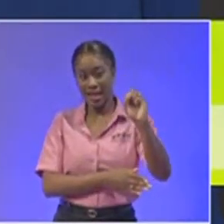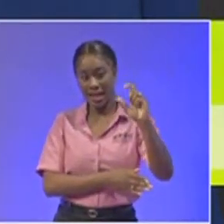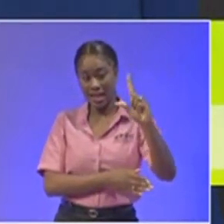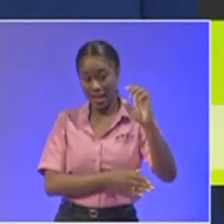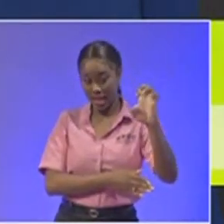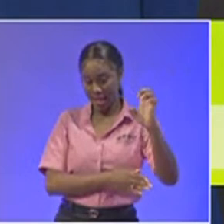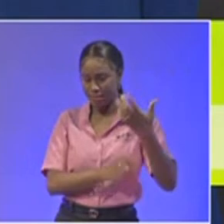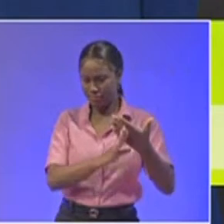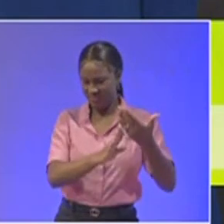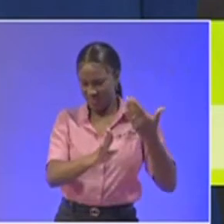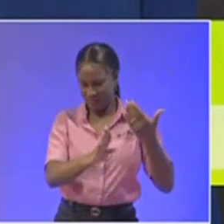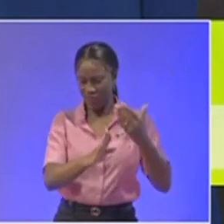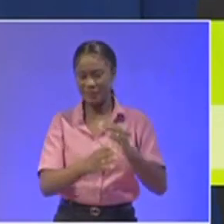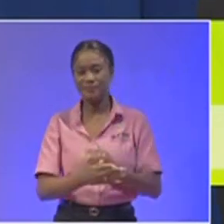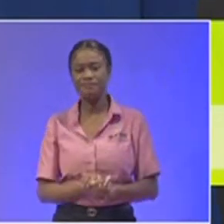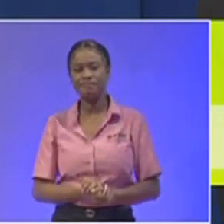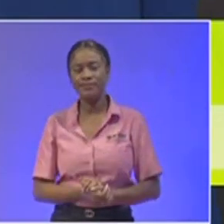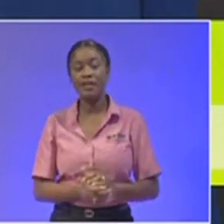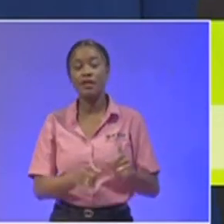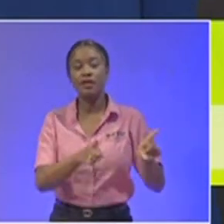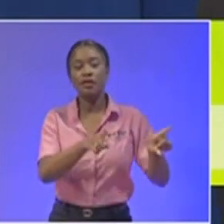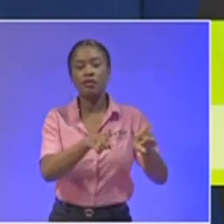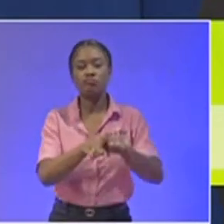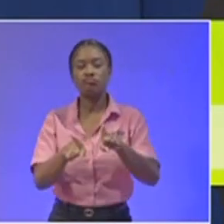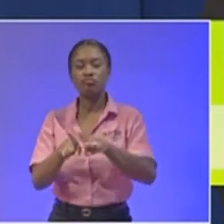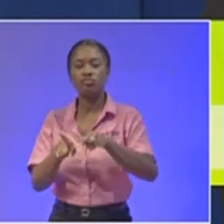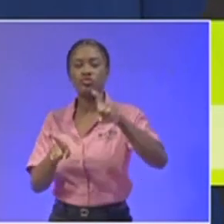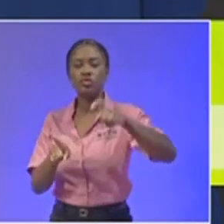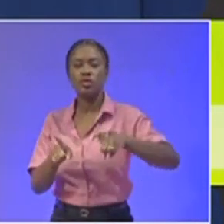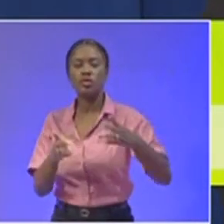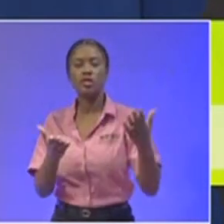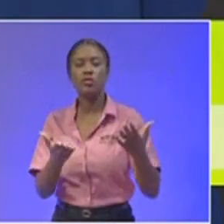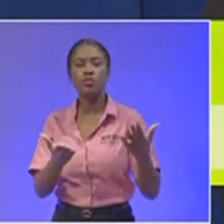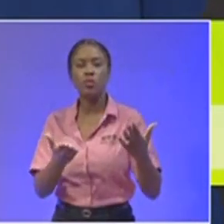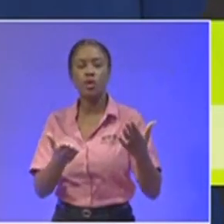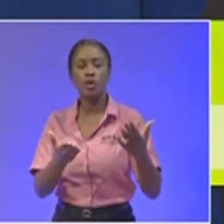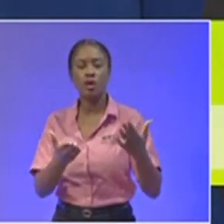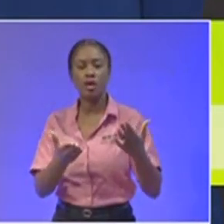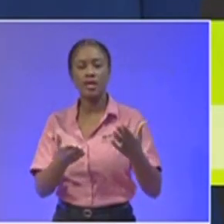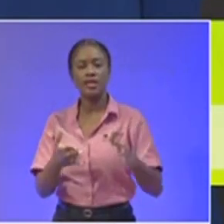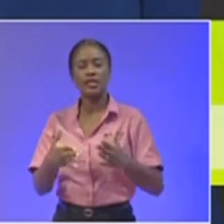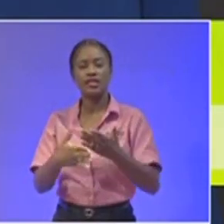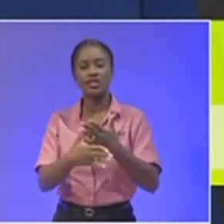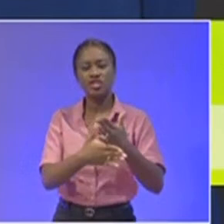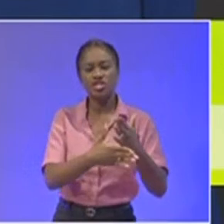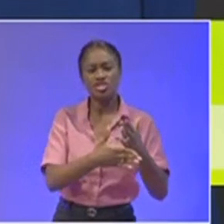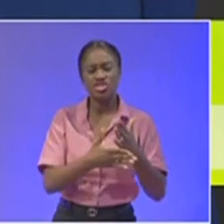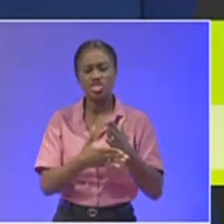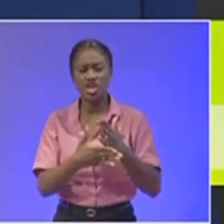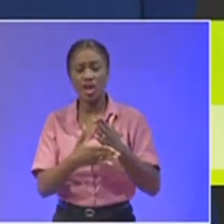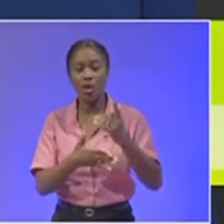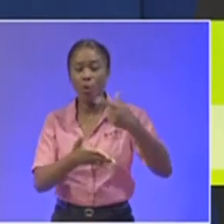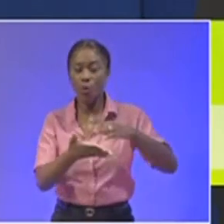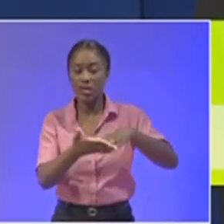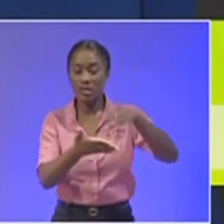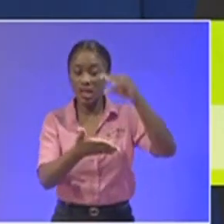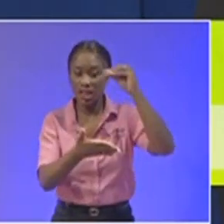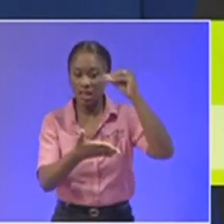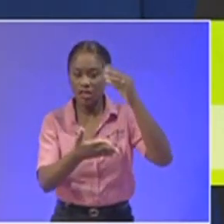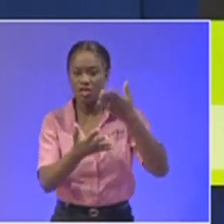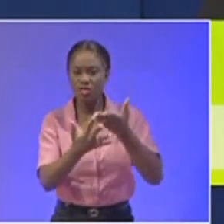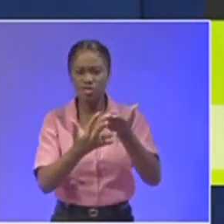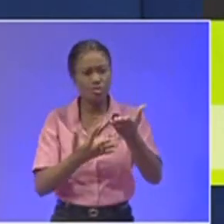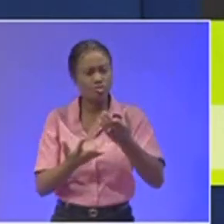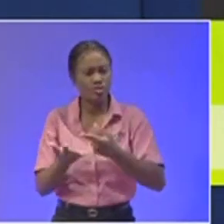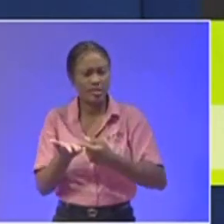consultation process, there's also the need for us to share those kinds of learnings through conferences, you know,